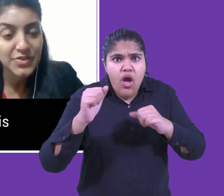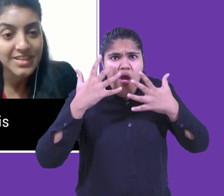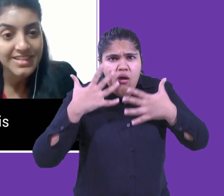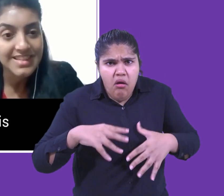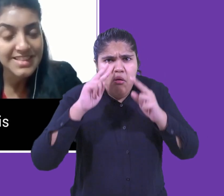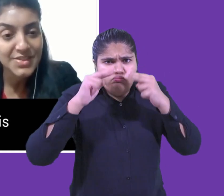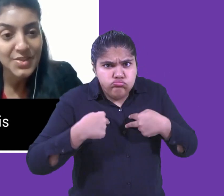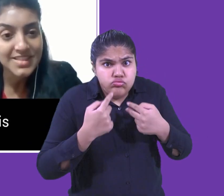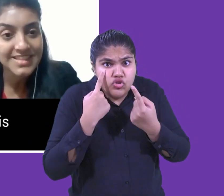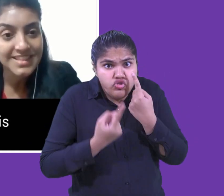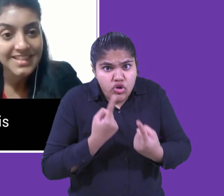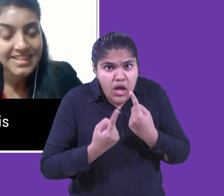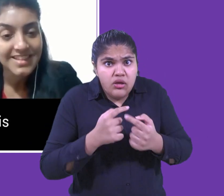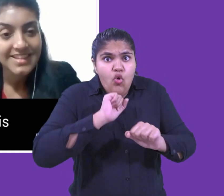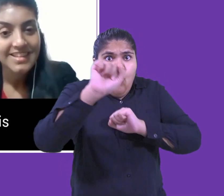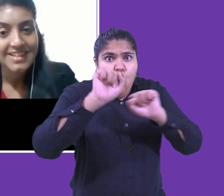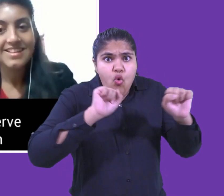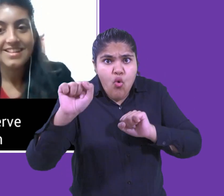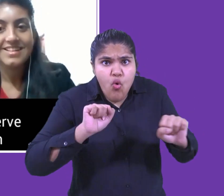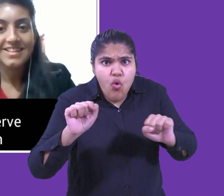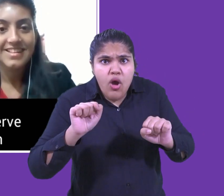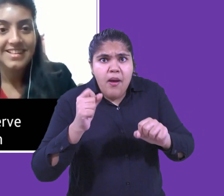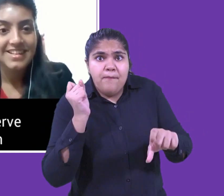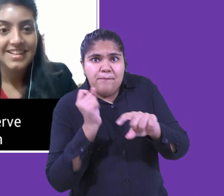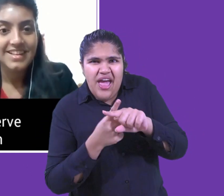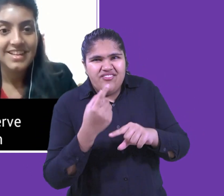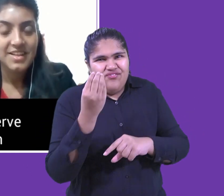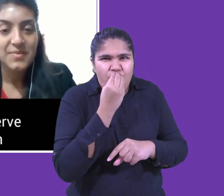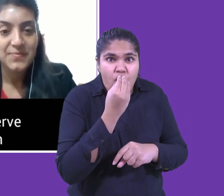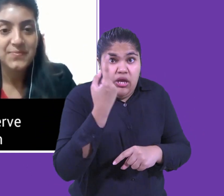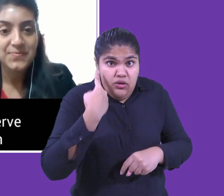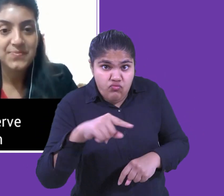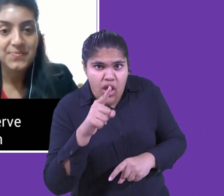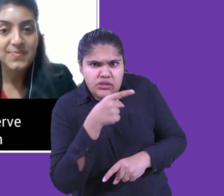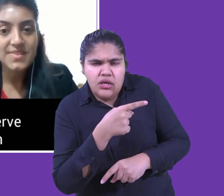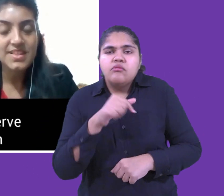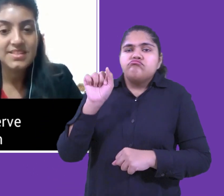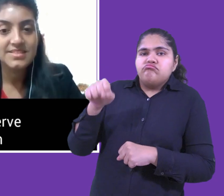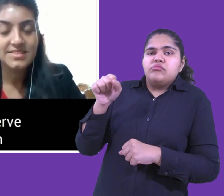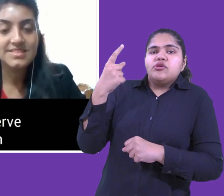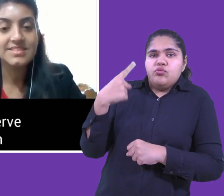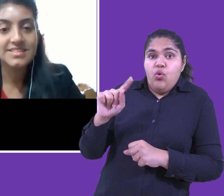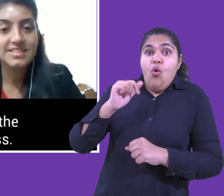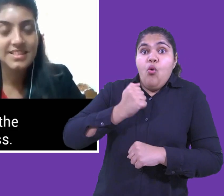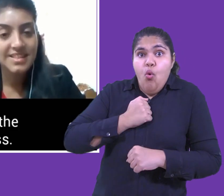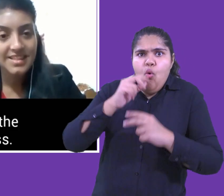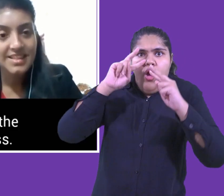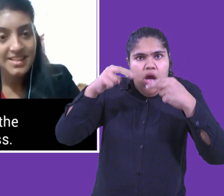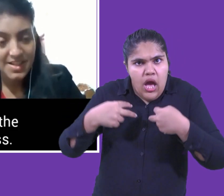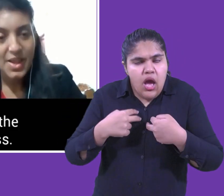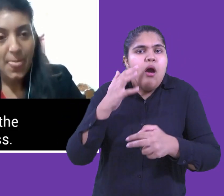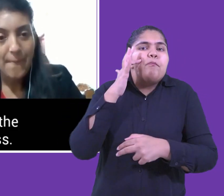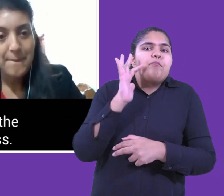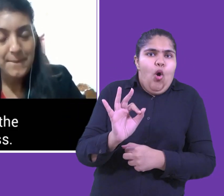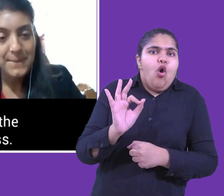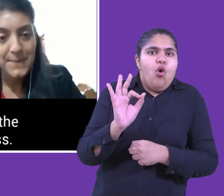is helpful. Isn't it, doctor? Exactly. Yes, we need to observe our own body mechanism, how Hmm. it responds.